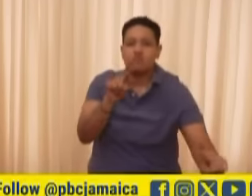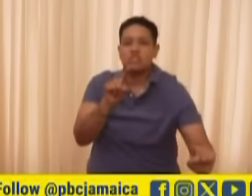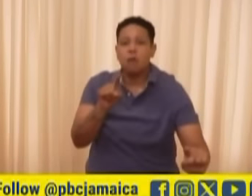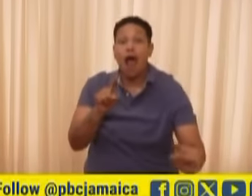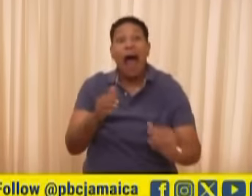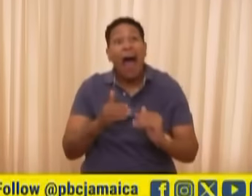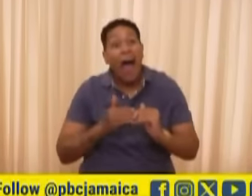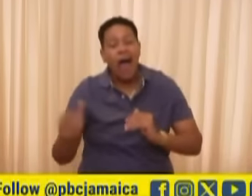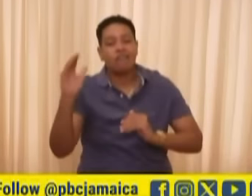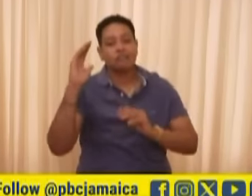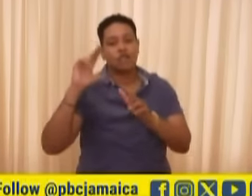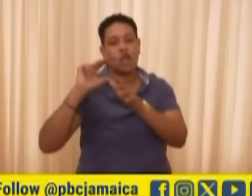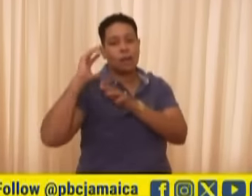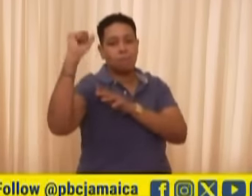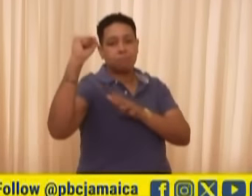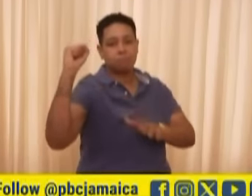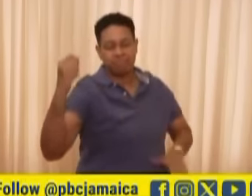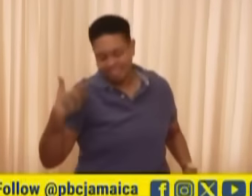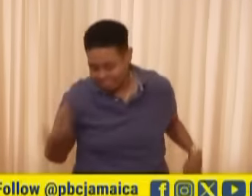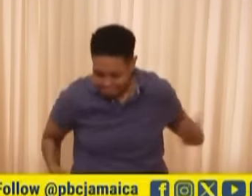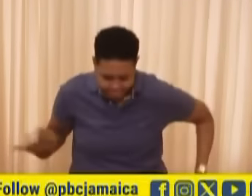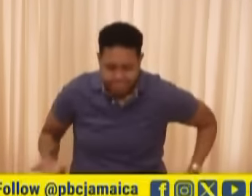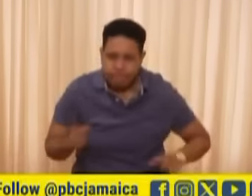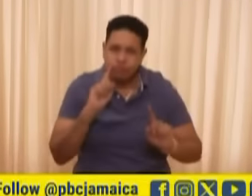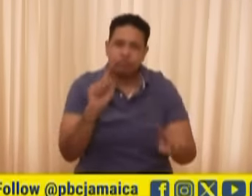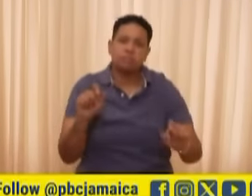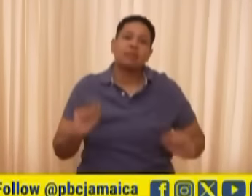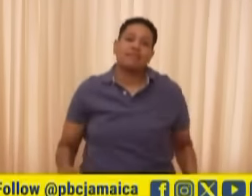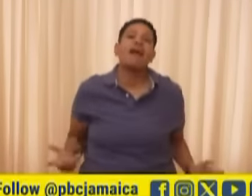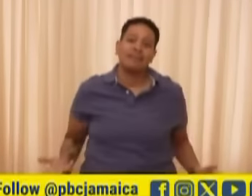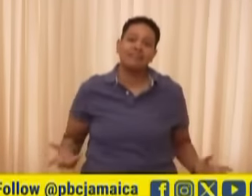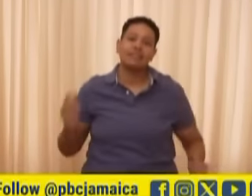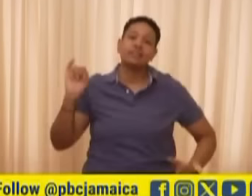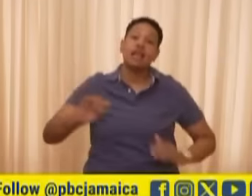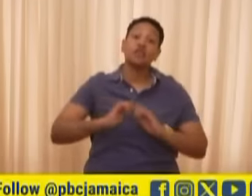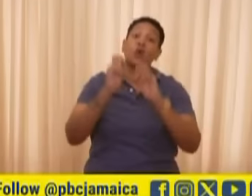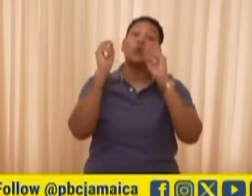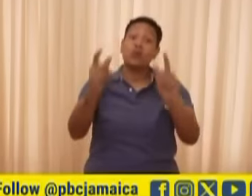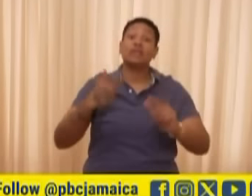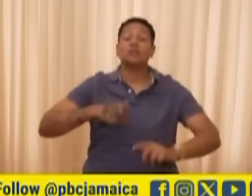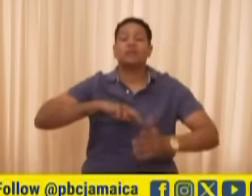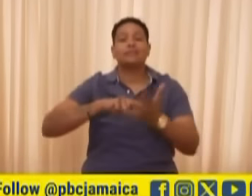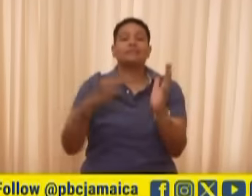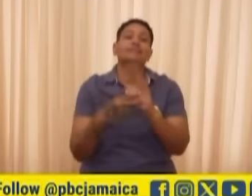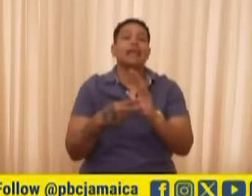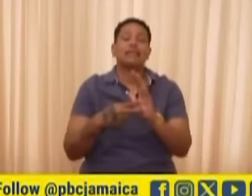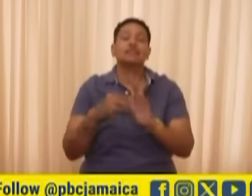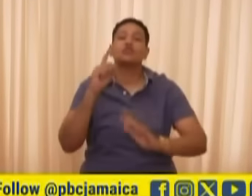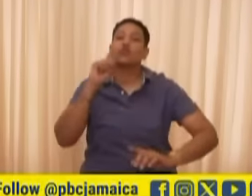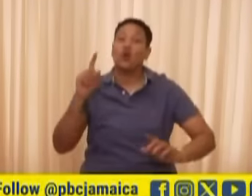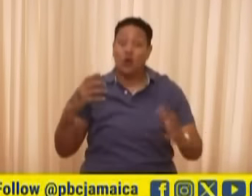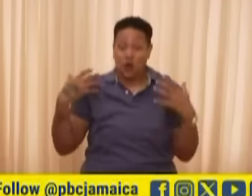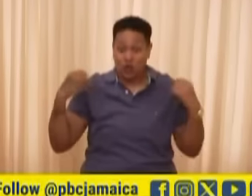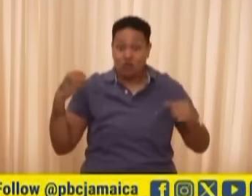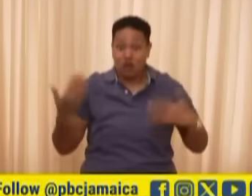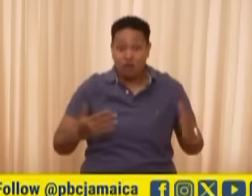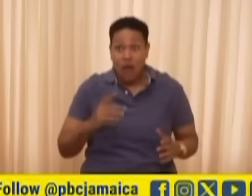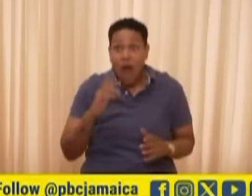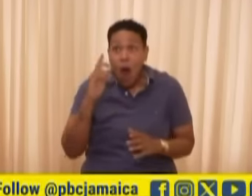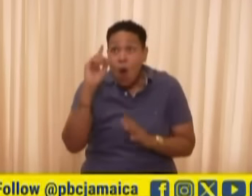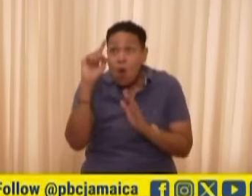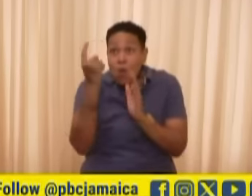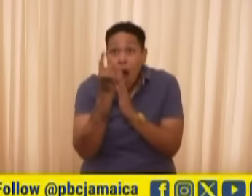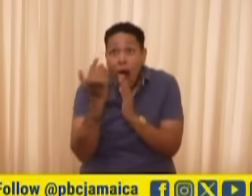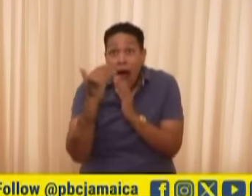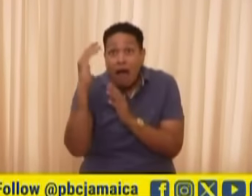after the impact. And that is how quickly we intend to recover from this